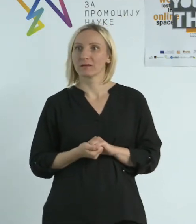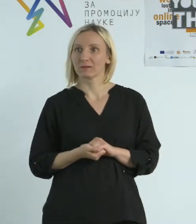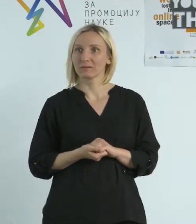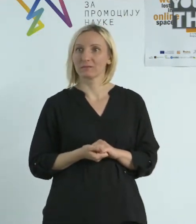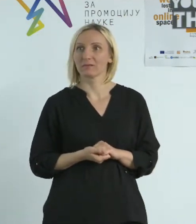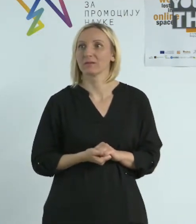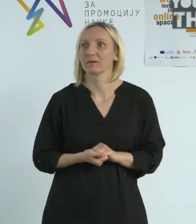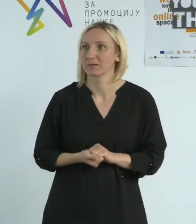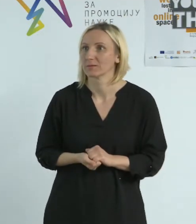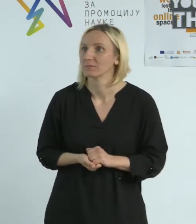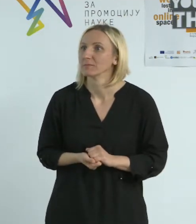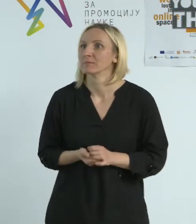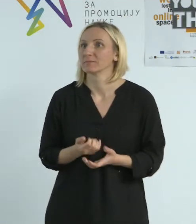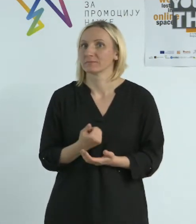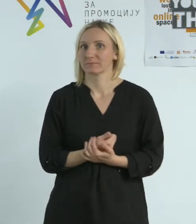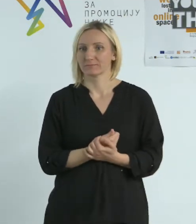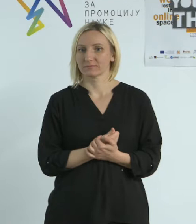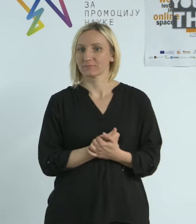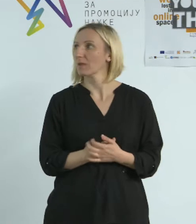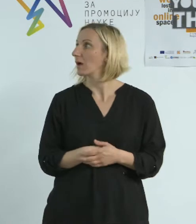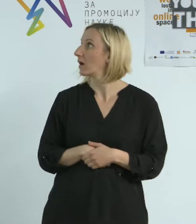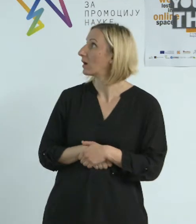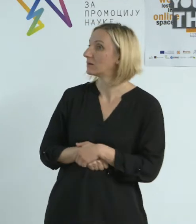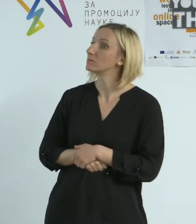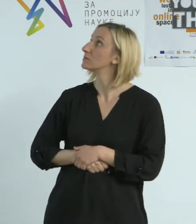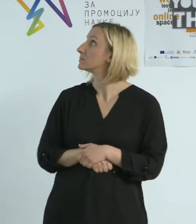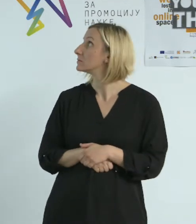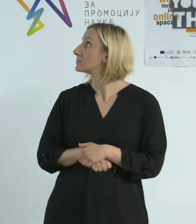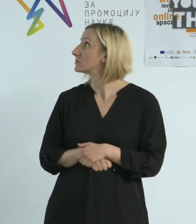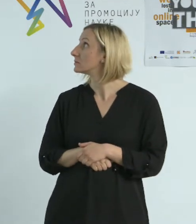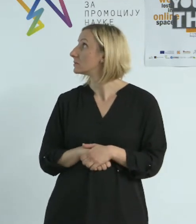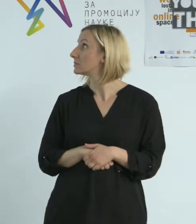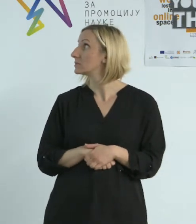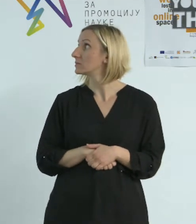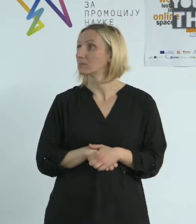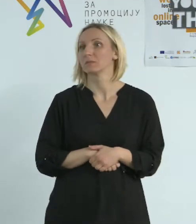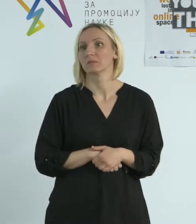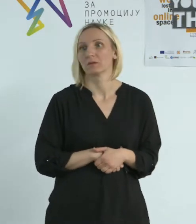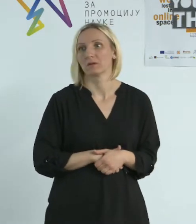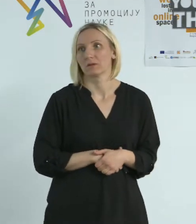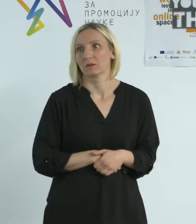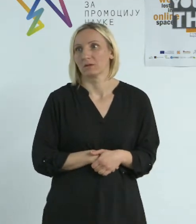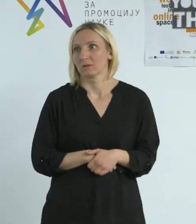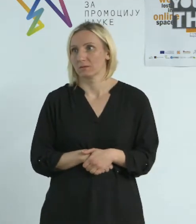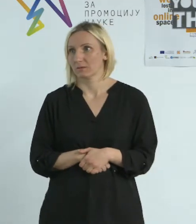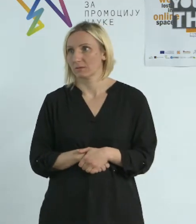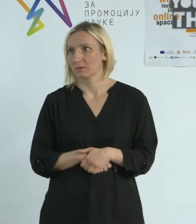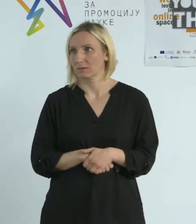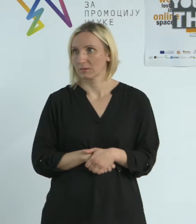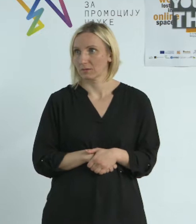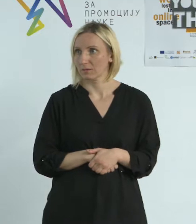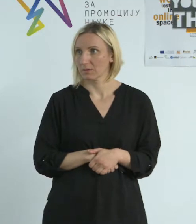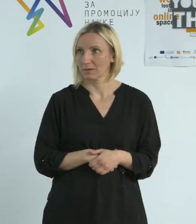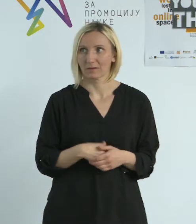Yep. Okay. So can you dale cuando yo te diga algo. Okay. So